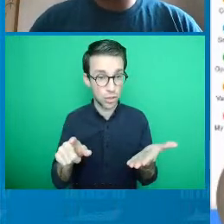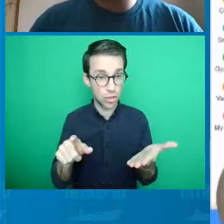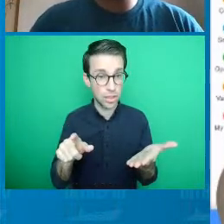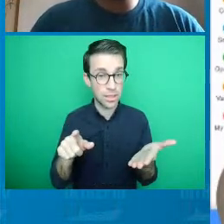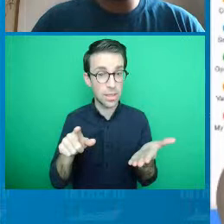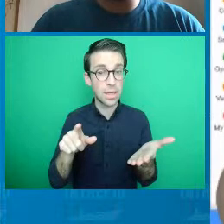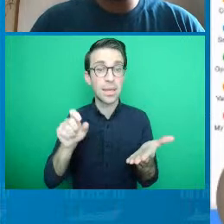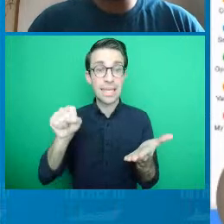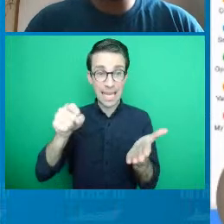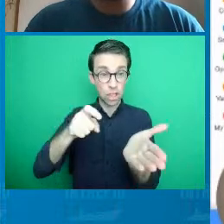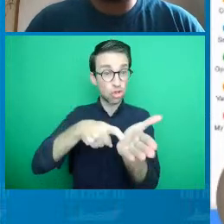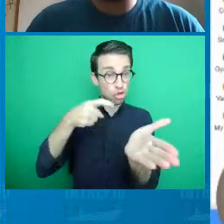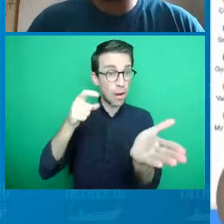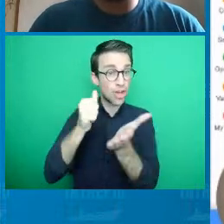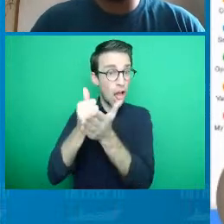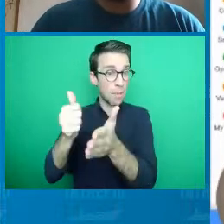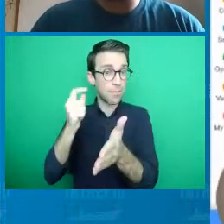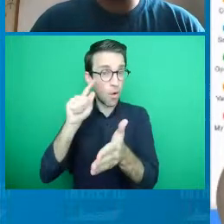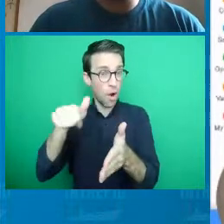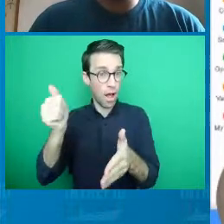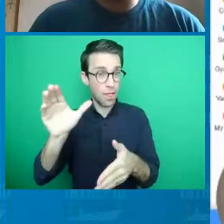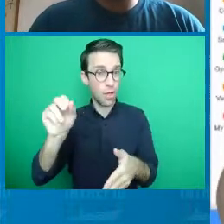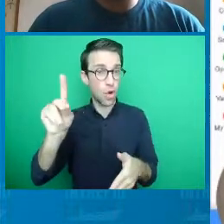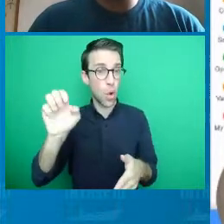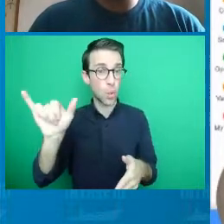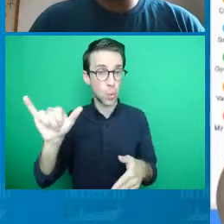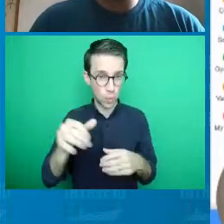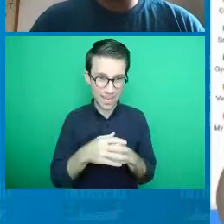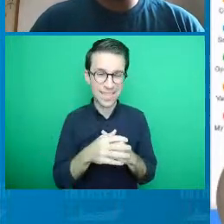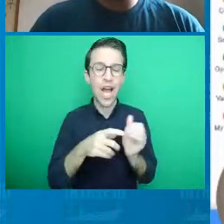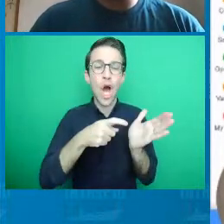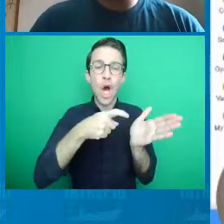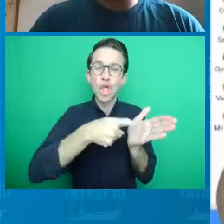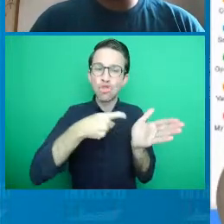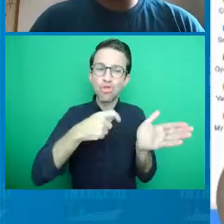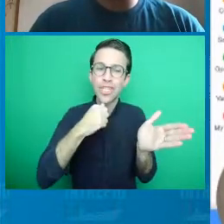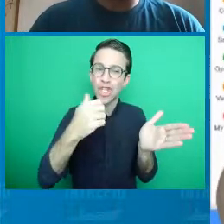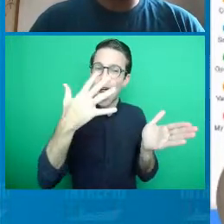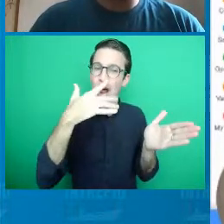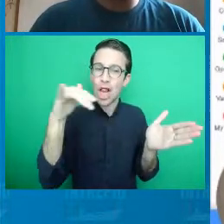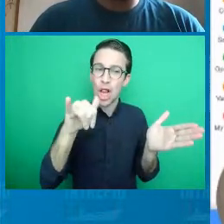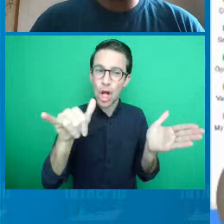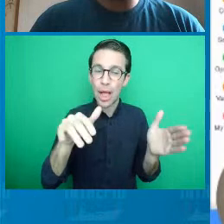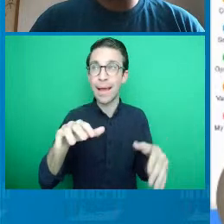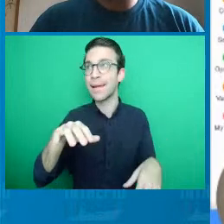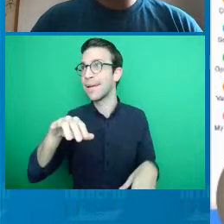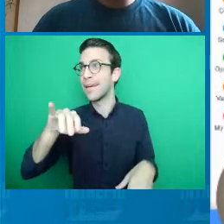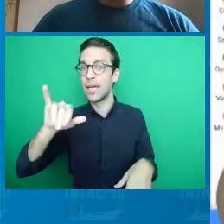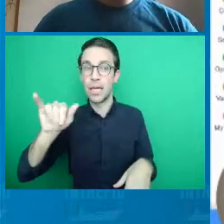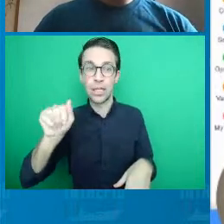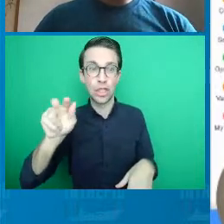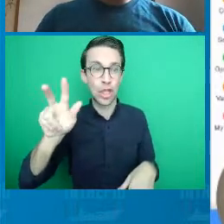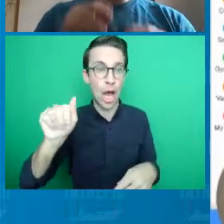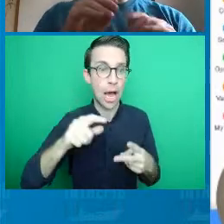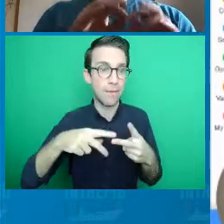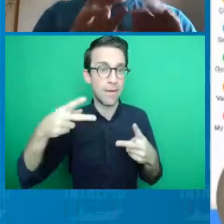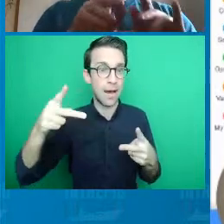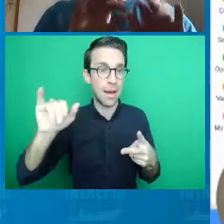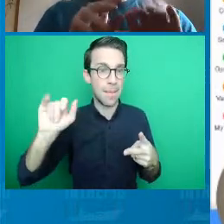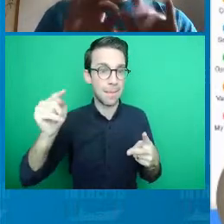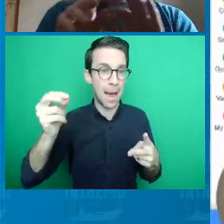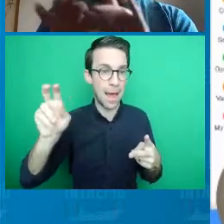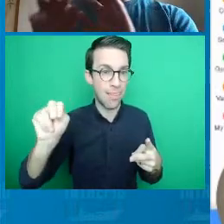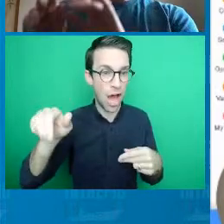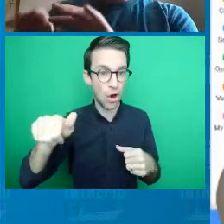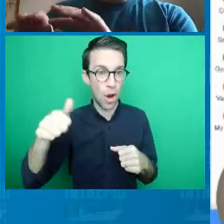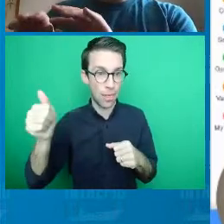Yes, absolutely. Even though Scratch doesn't look the same way as coding like Python or something like that, where you're